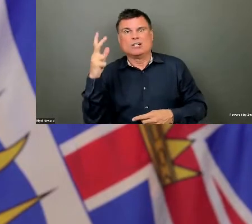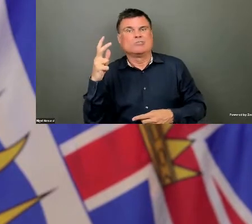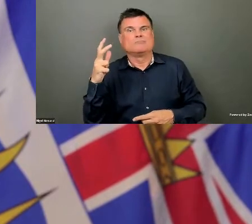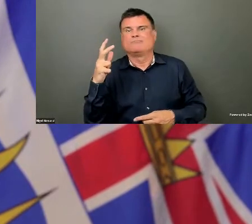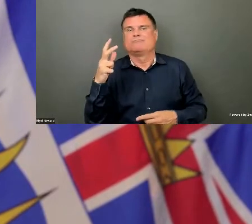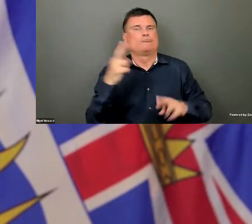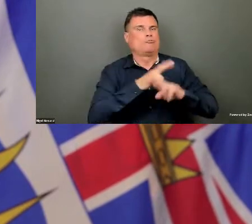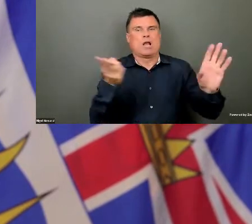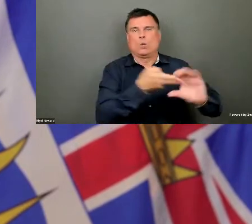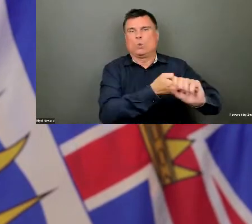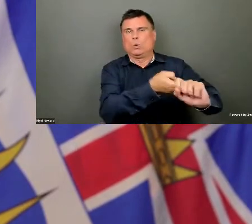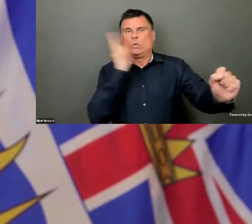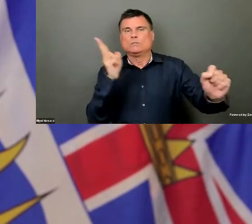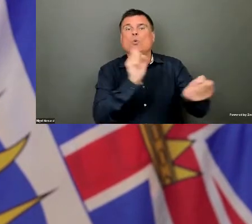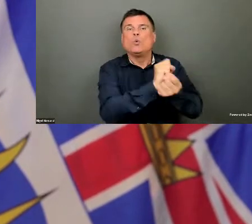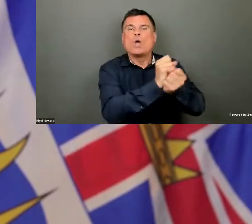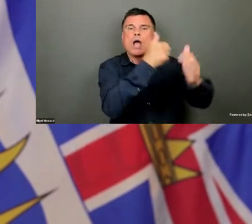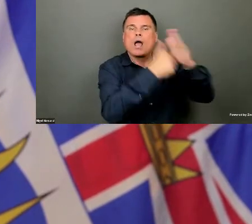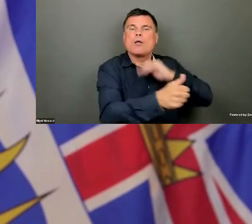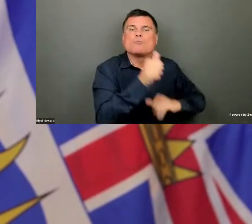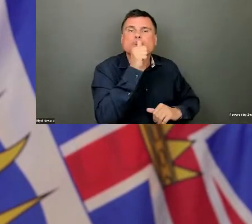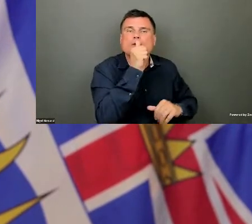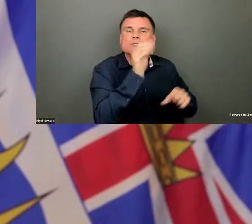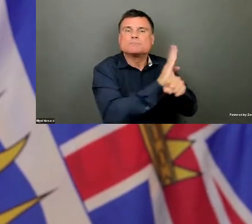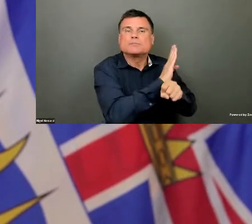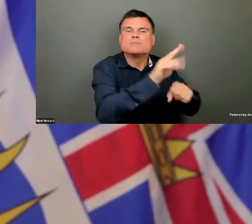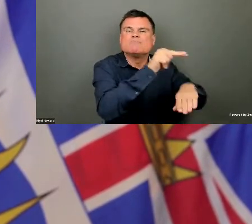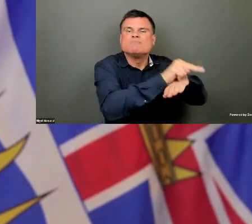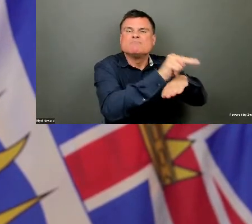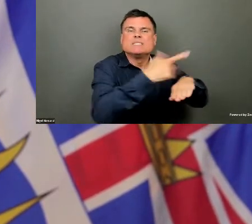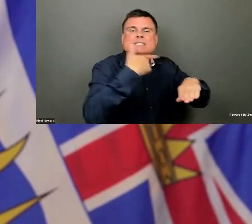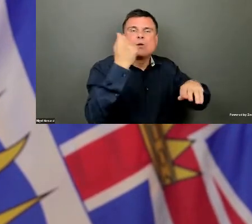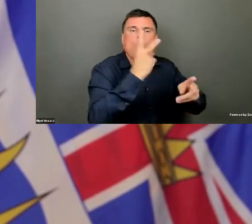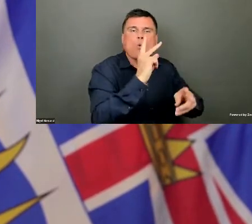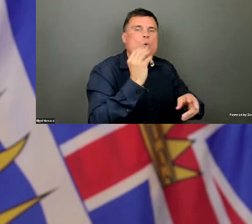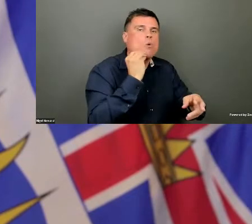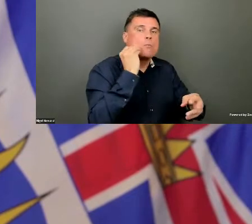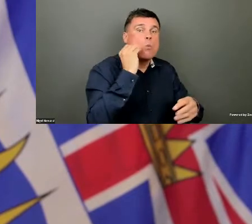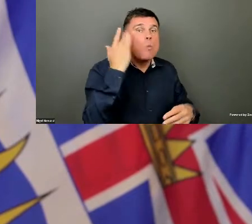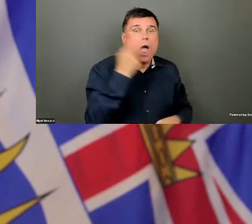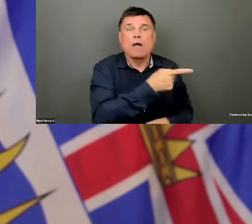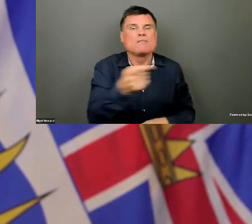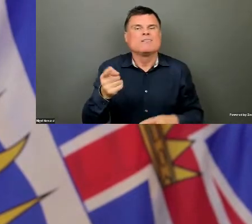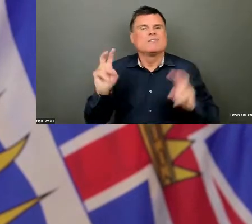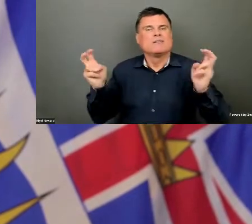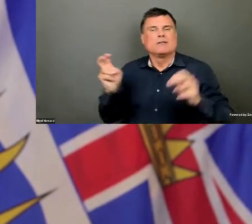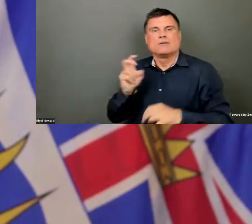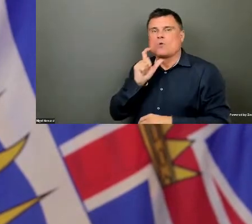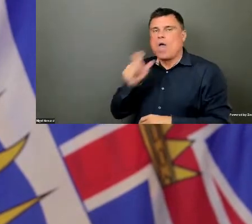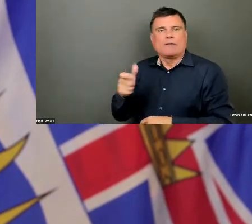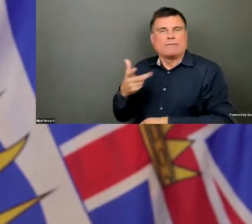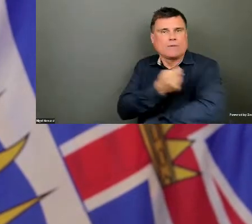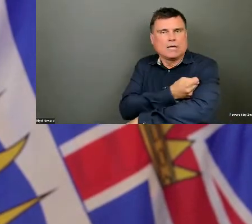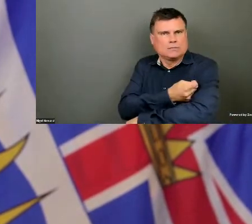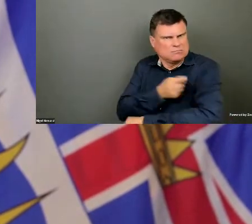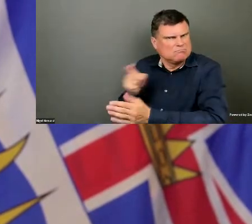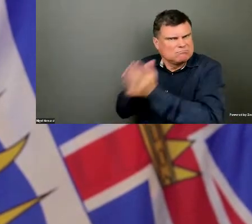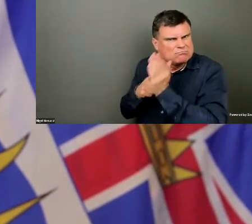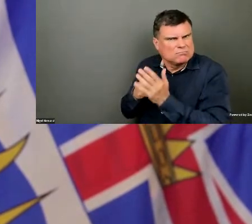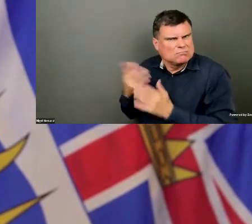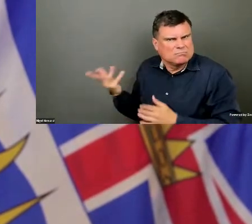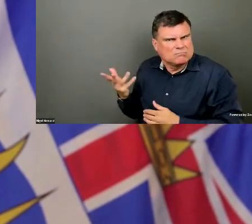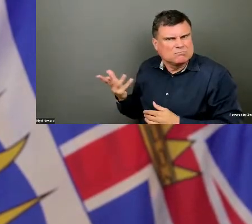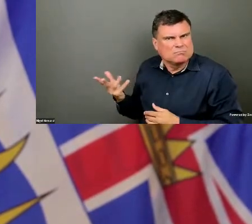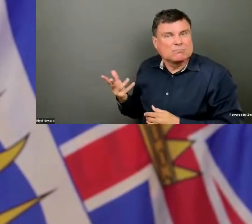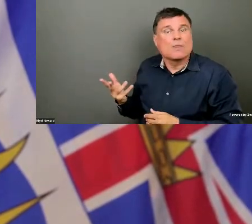have any plans to implement mandatory vaccines in these other healthcare settings. The short answer is yes. I think I've